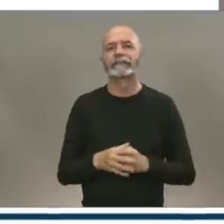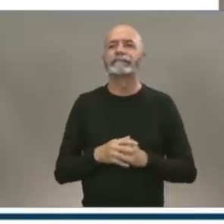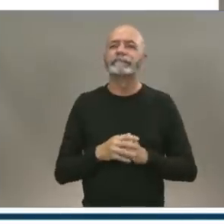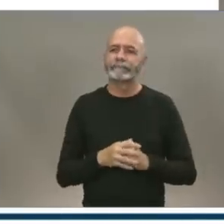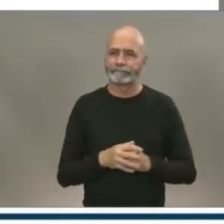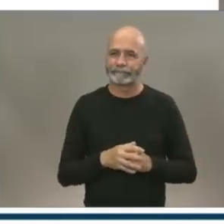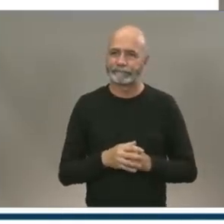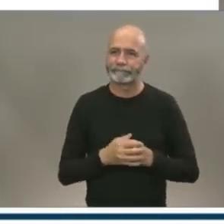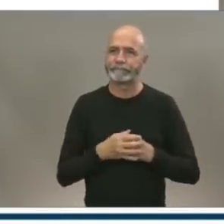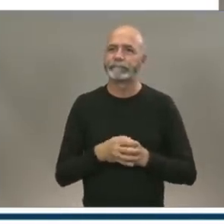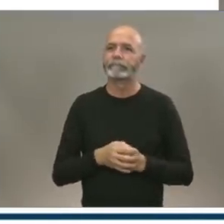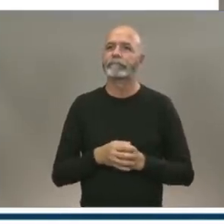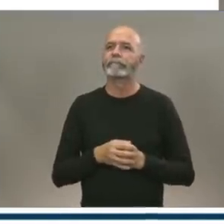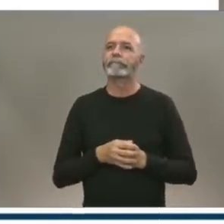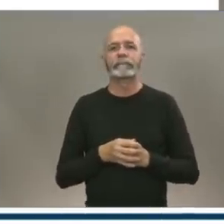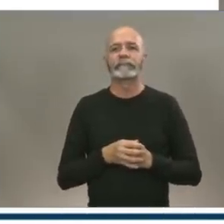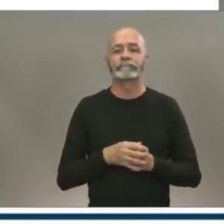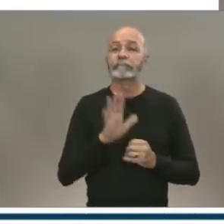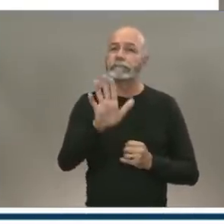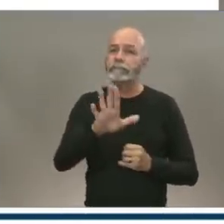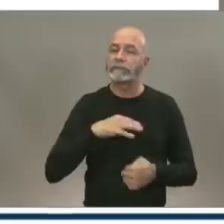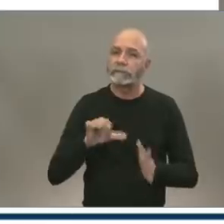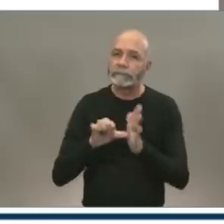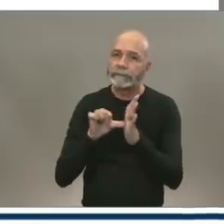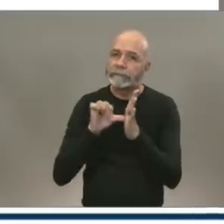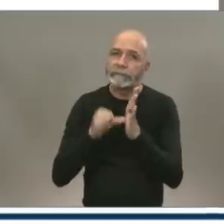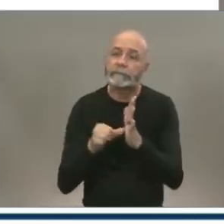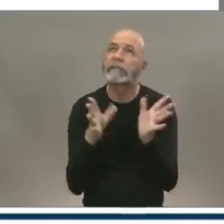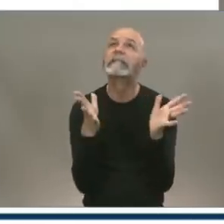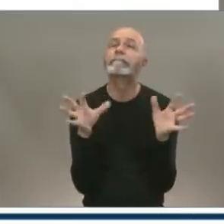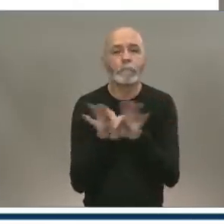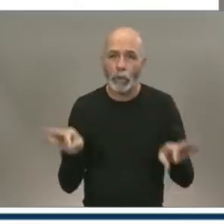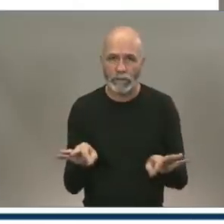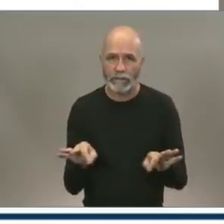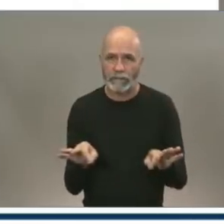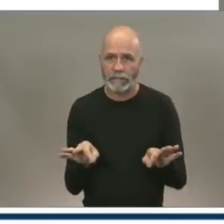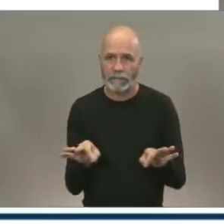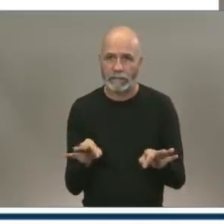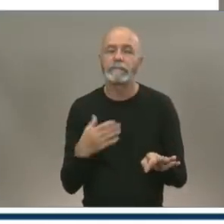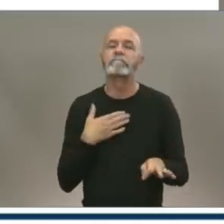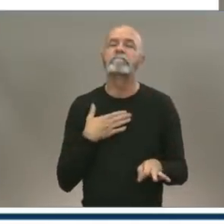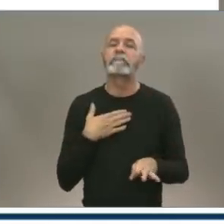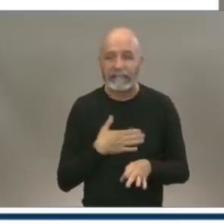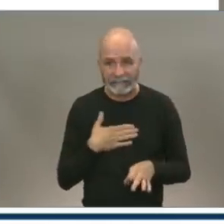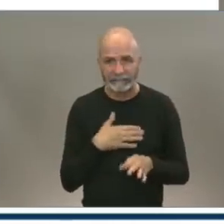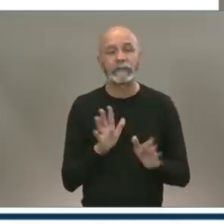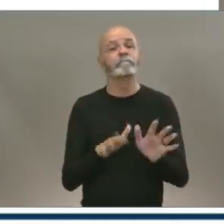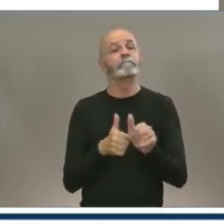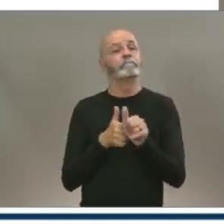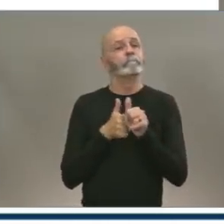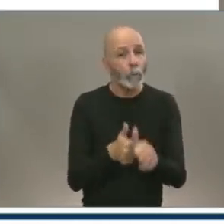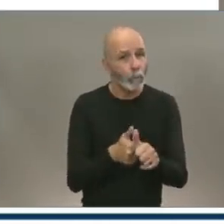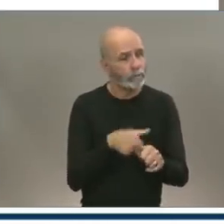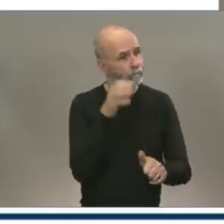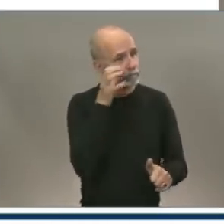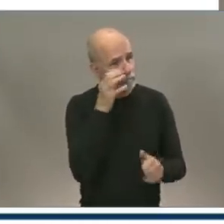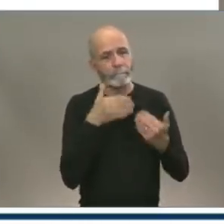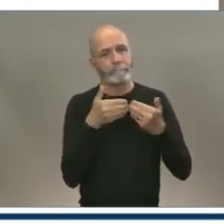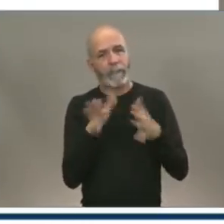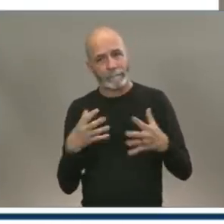this enough, and lives depend upon it. We must continue to follow public health measures to prevent the spread of